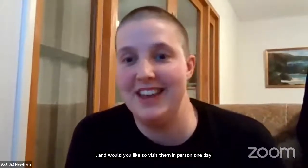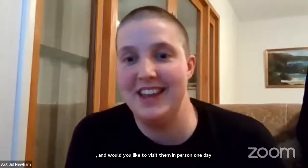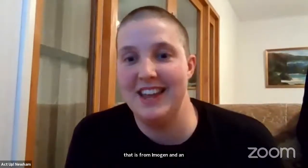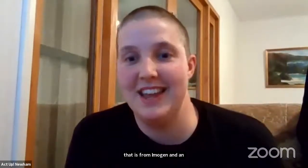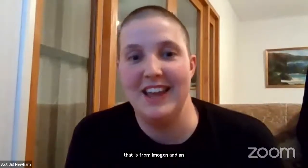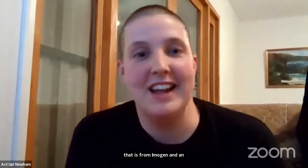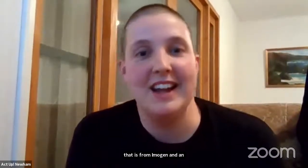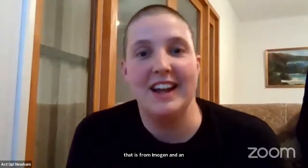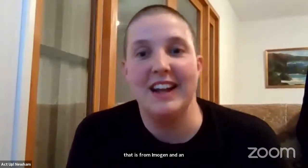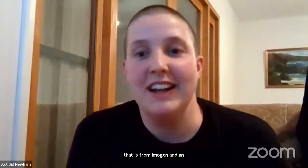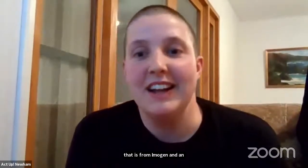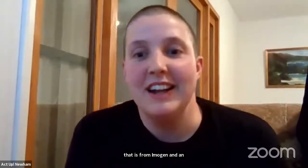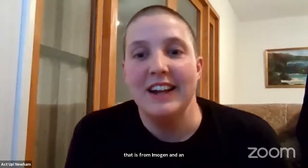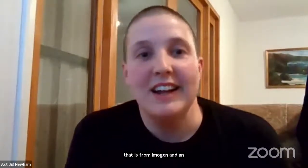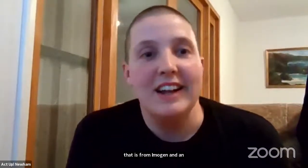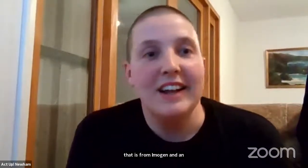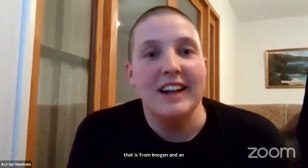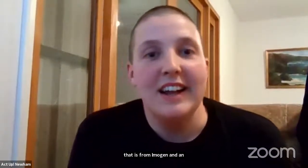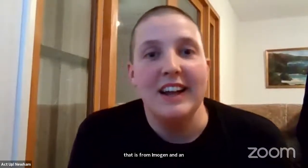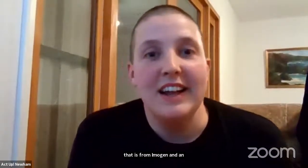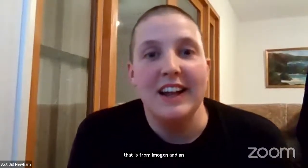question?